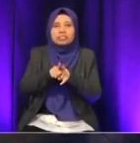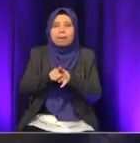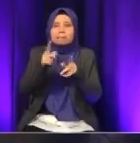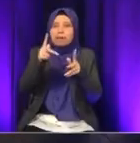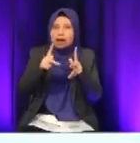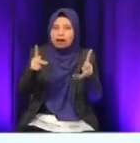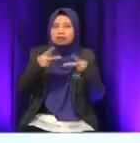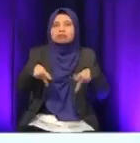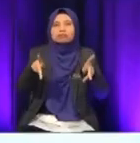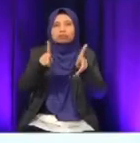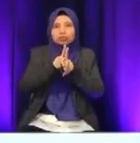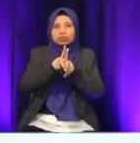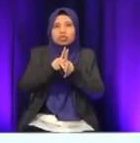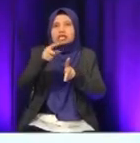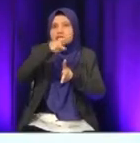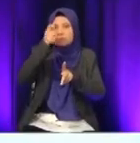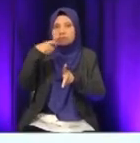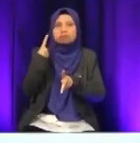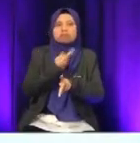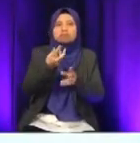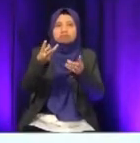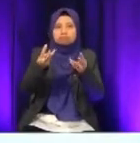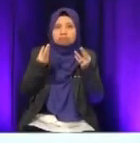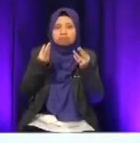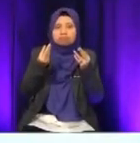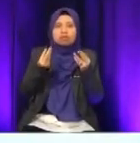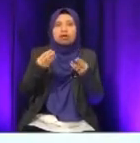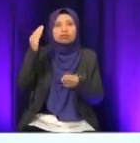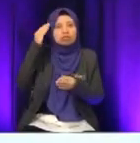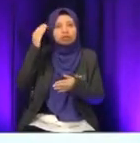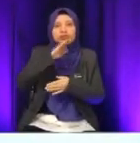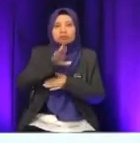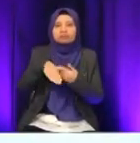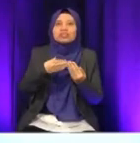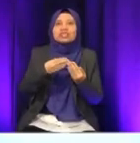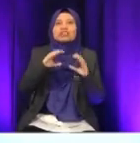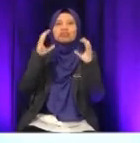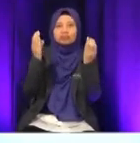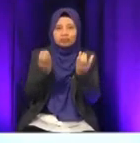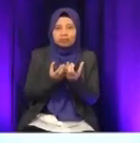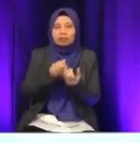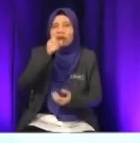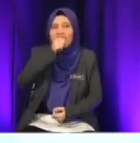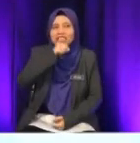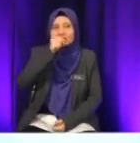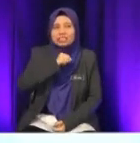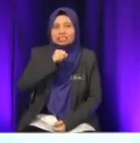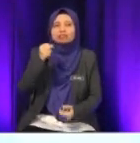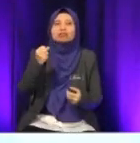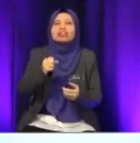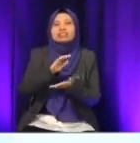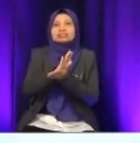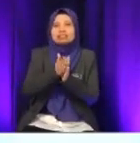important final segment because they need to be precise about collecting their ice cream stick. Yes. And more about understanding and learning